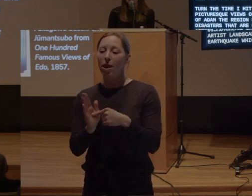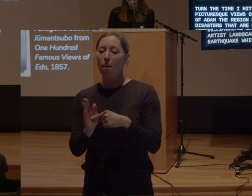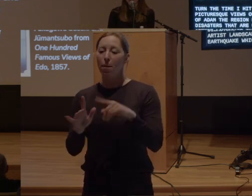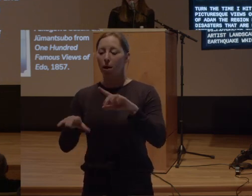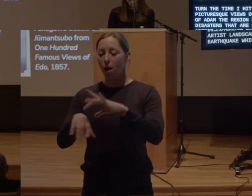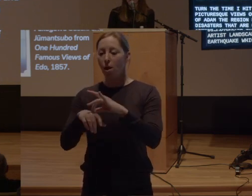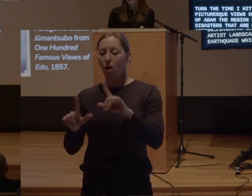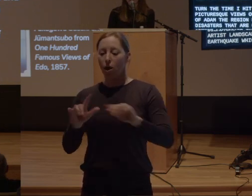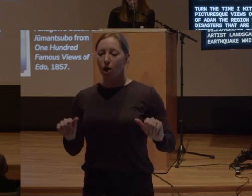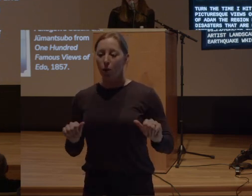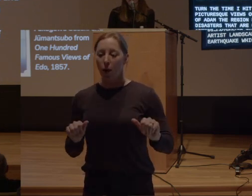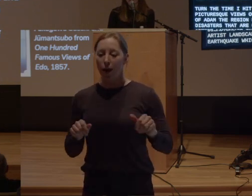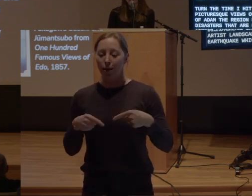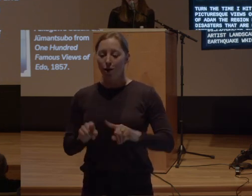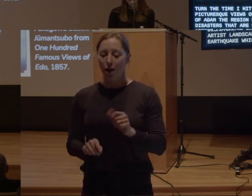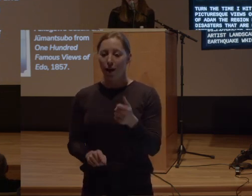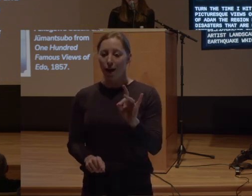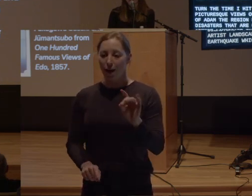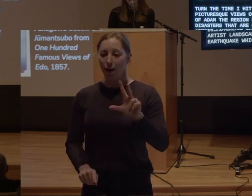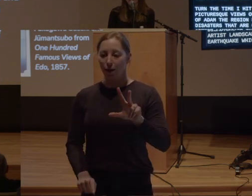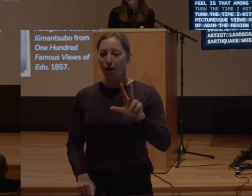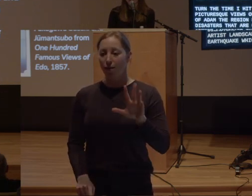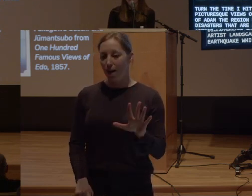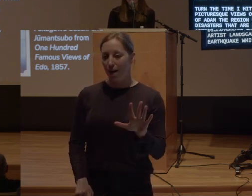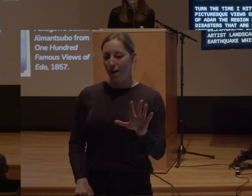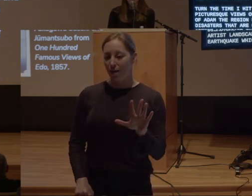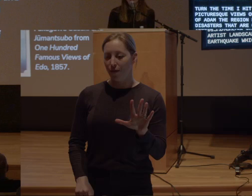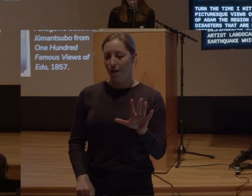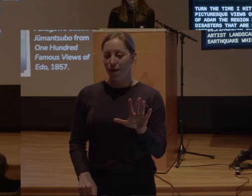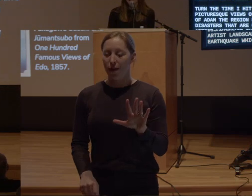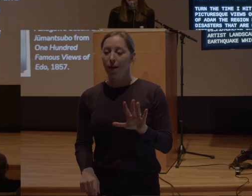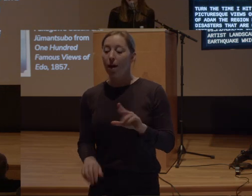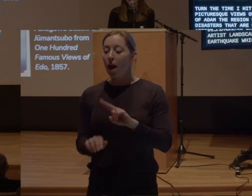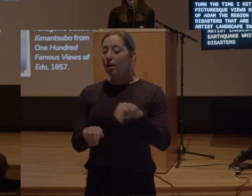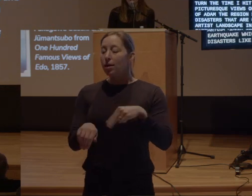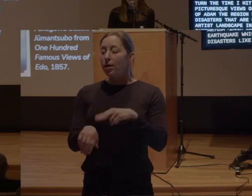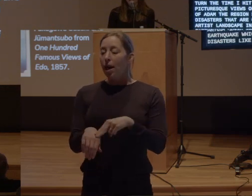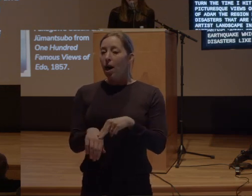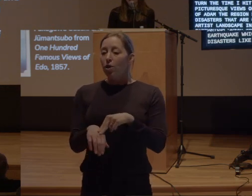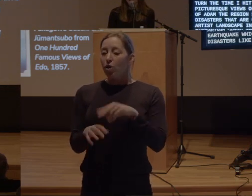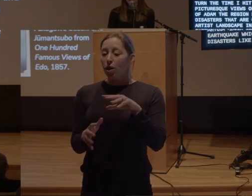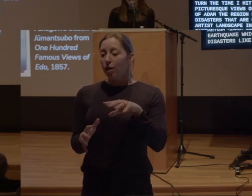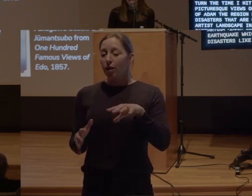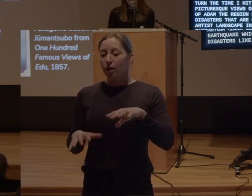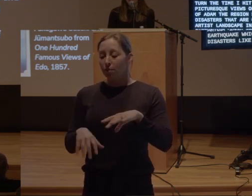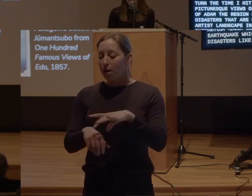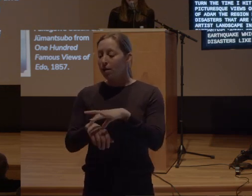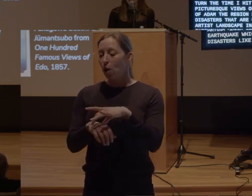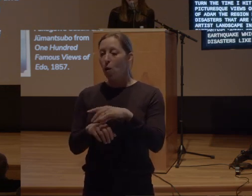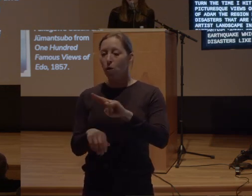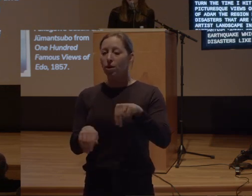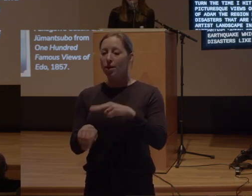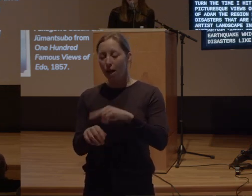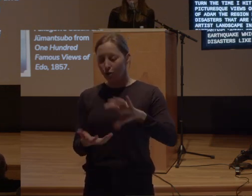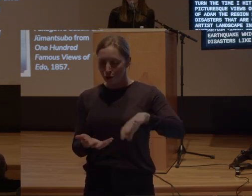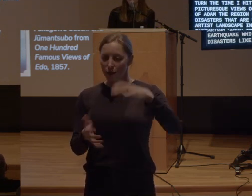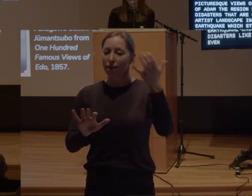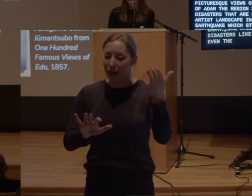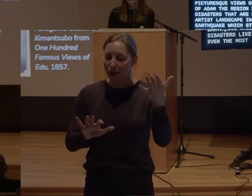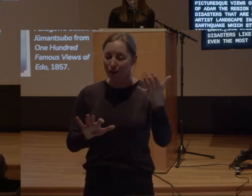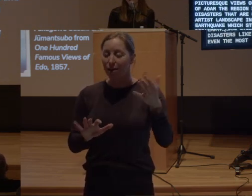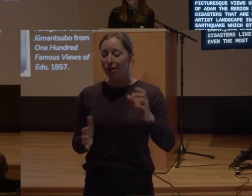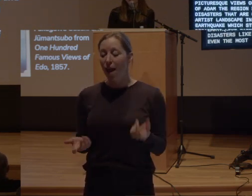Edo in 1855. Natural disasters like earthquakes and tsunami punctuated even the most